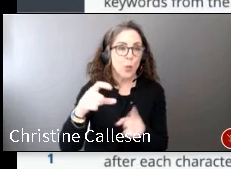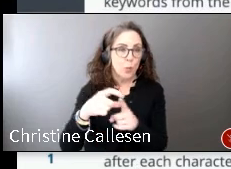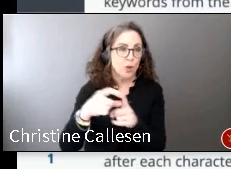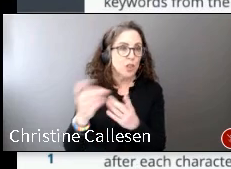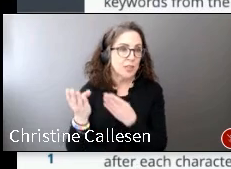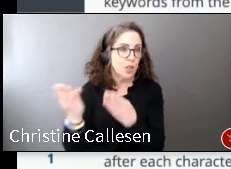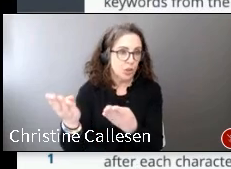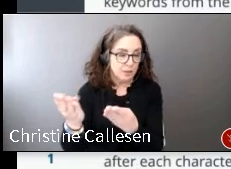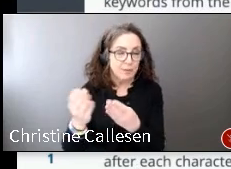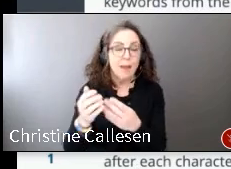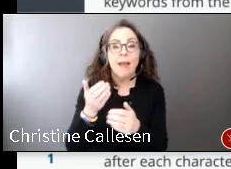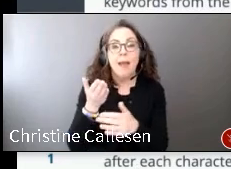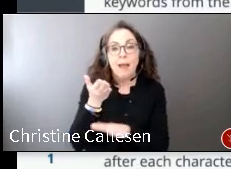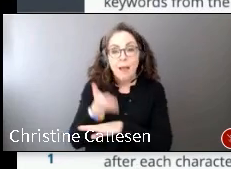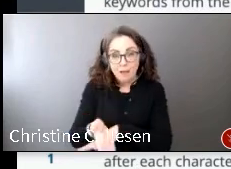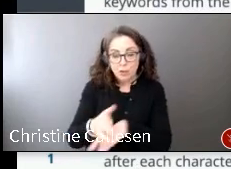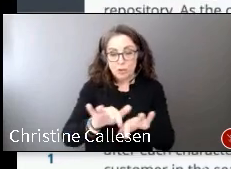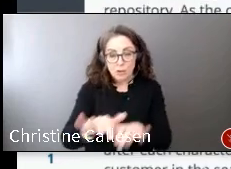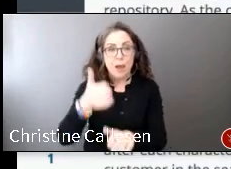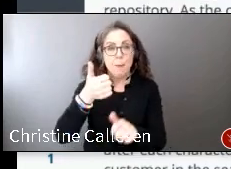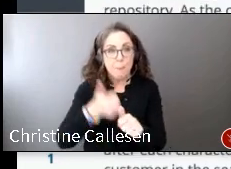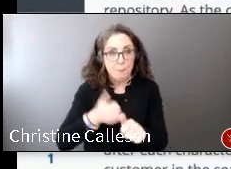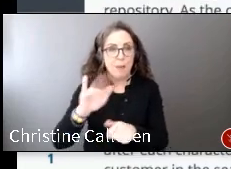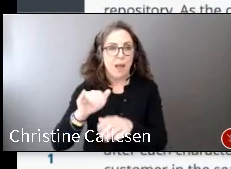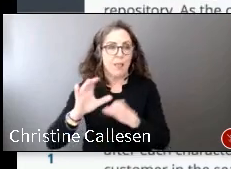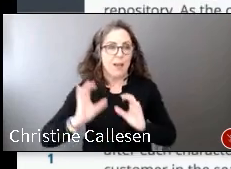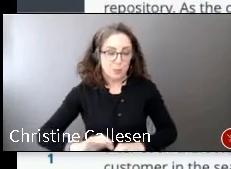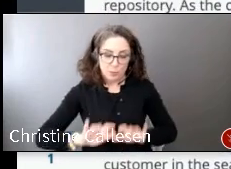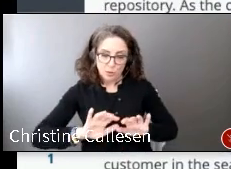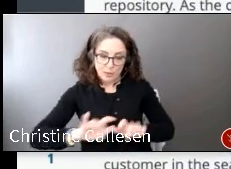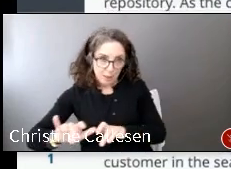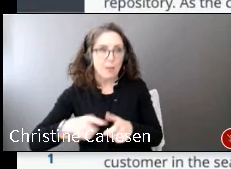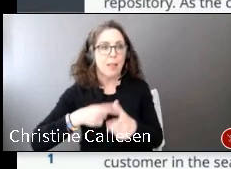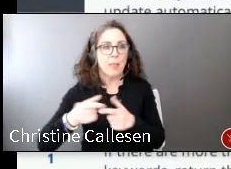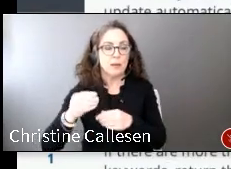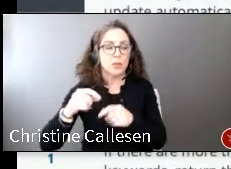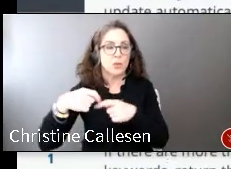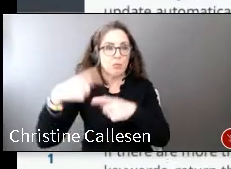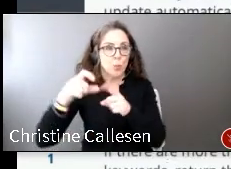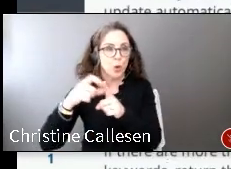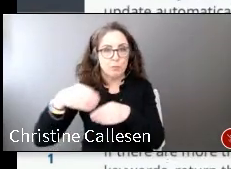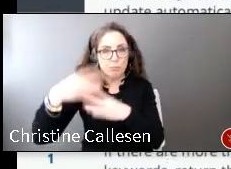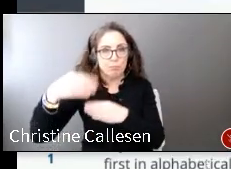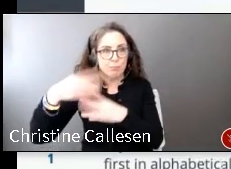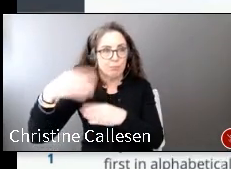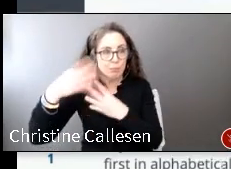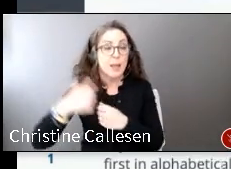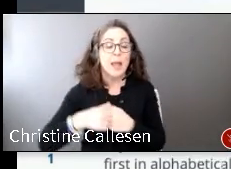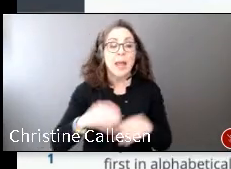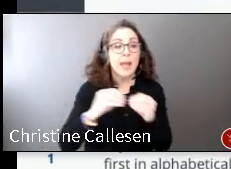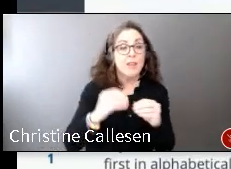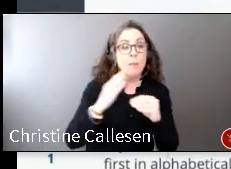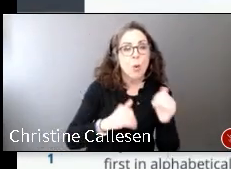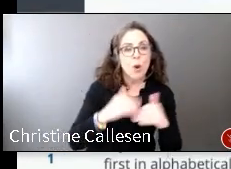each character is typed by the customer in the search field. If there are more than 3